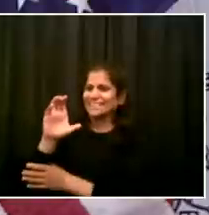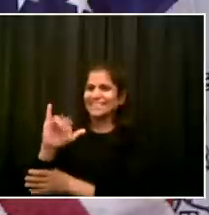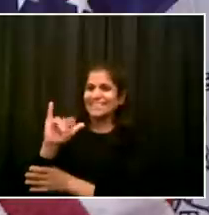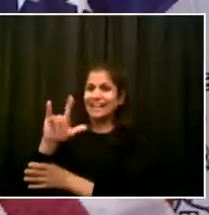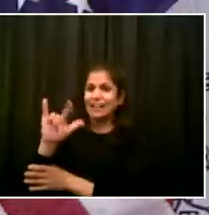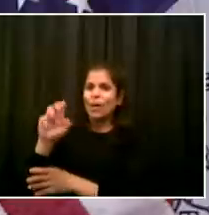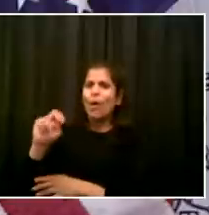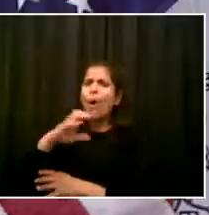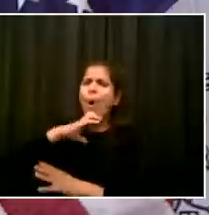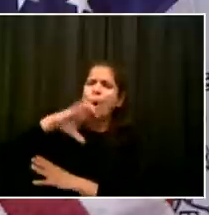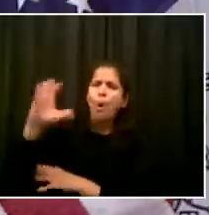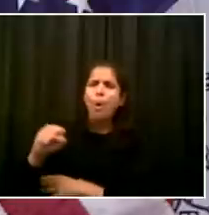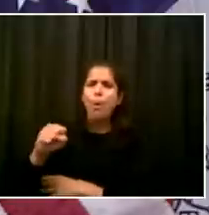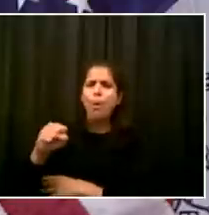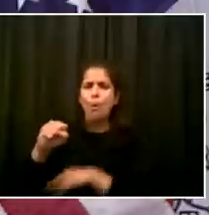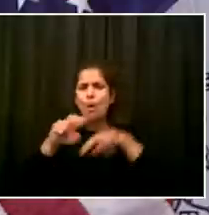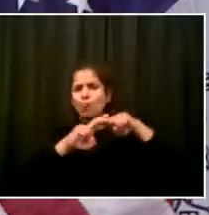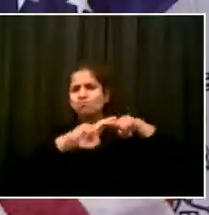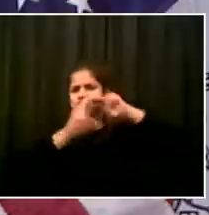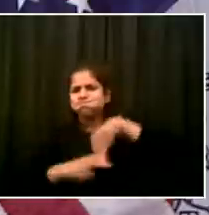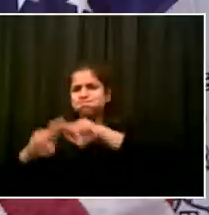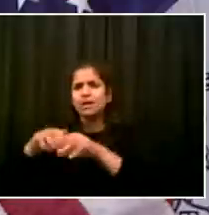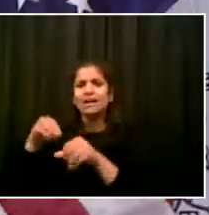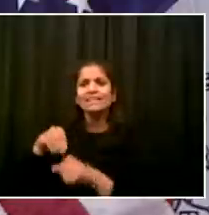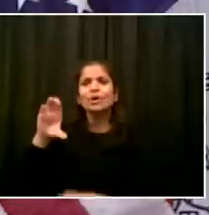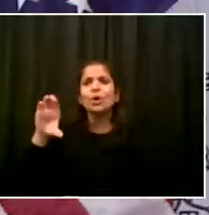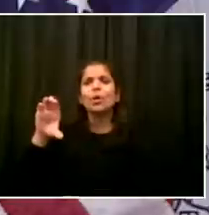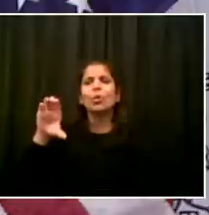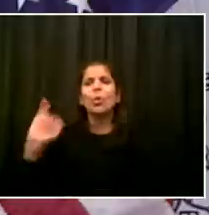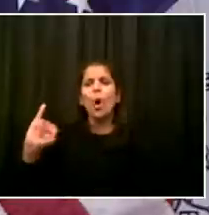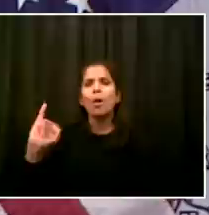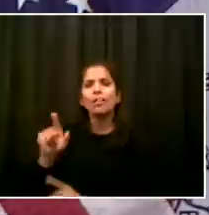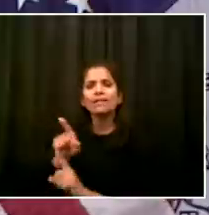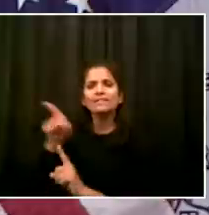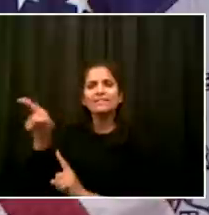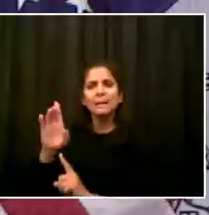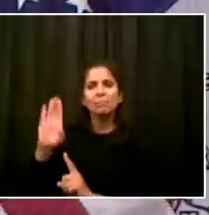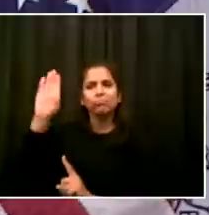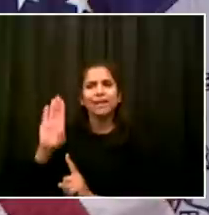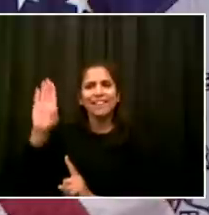Okay, we're having a little borough pride showing here.